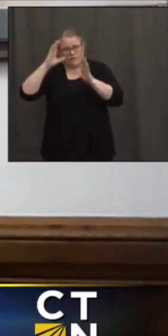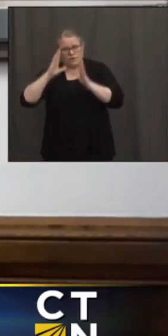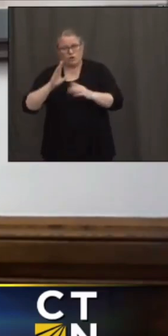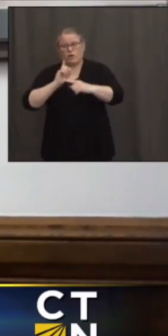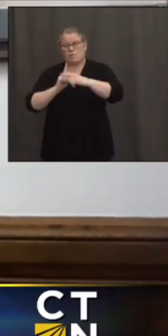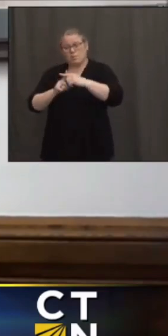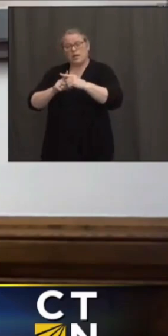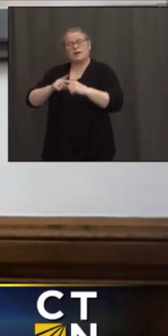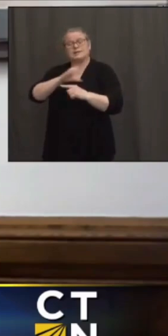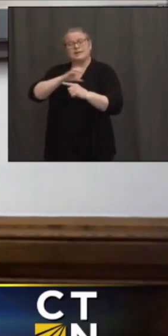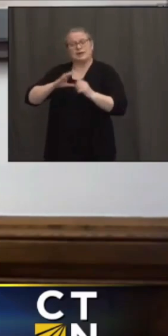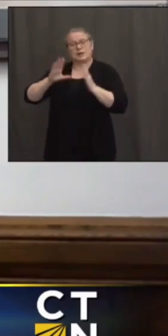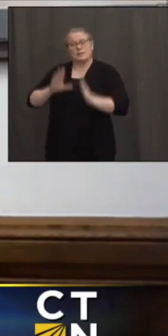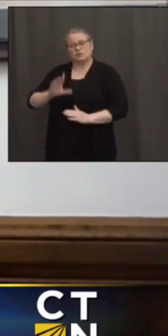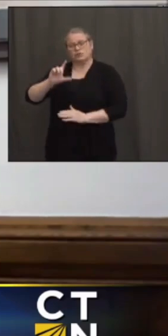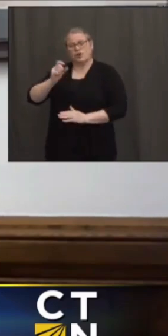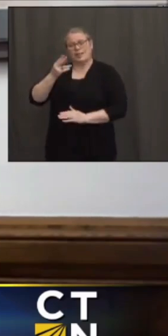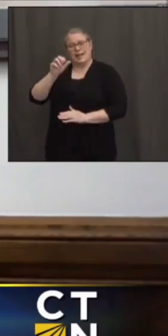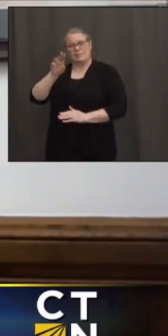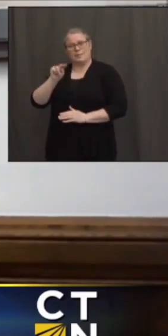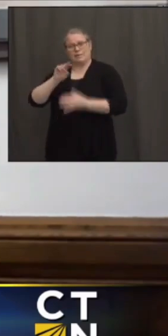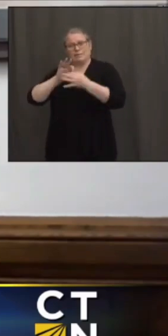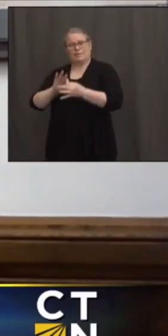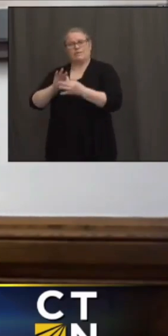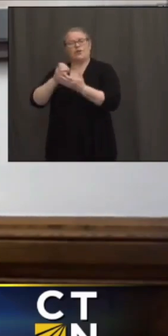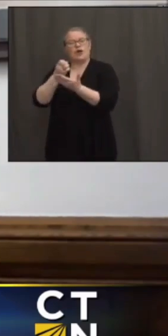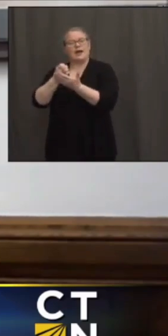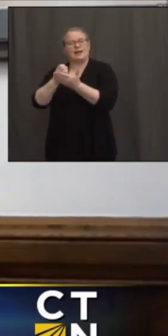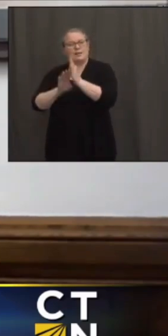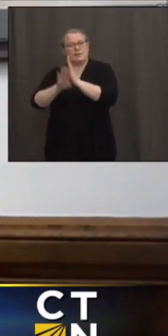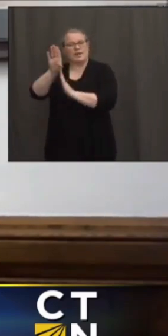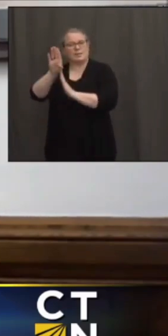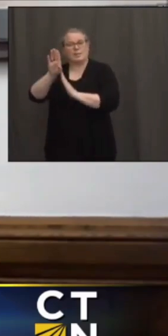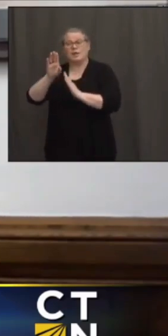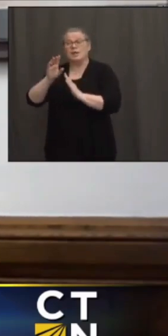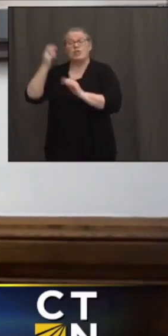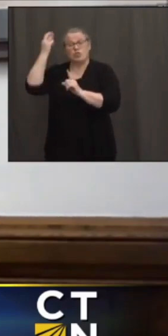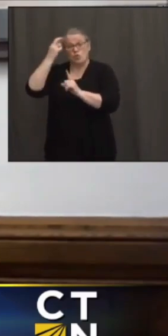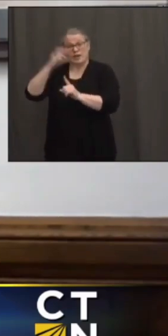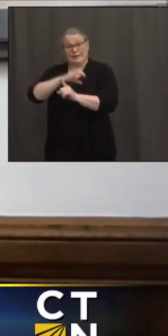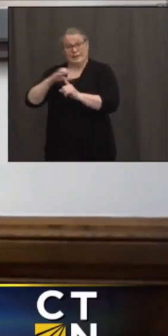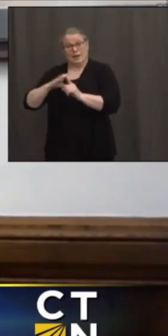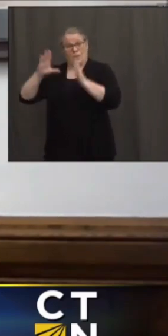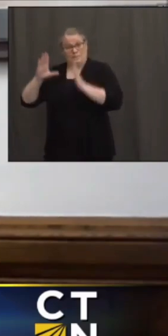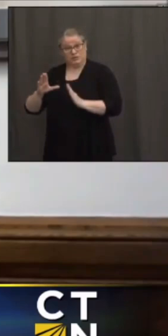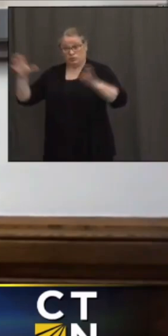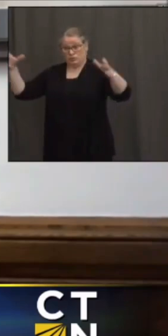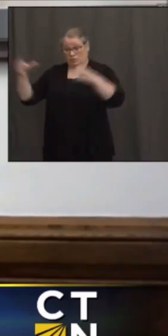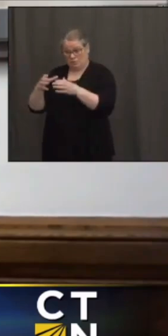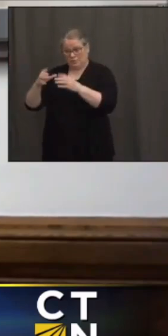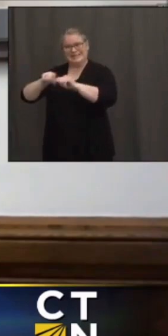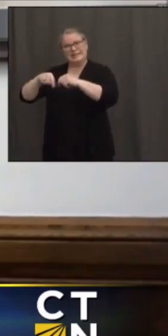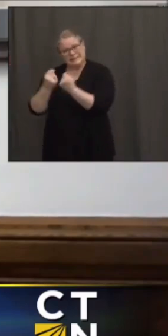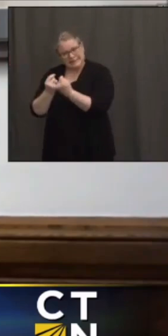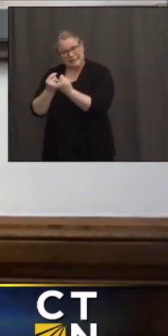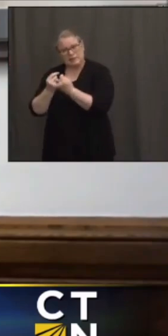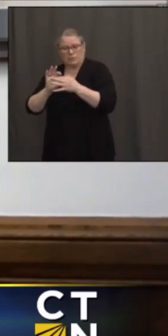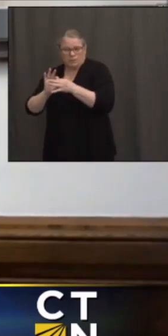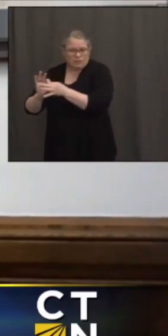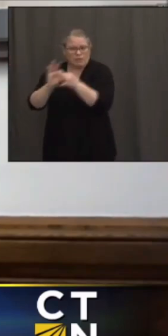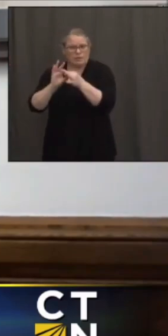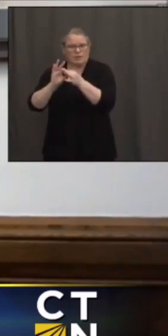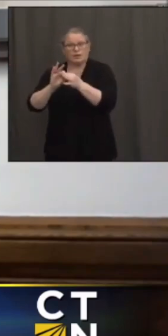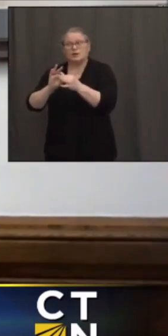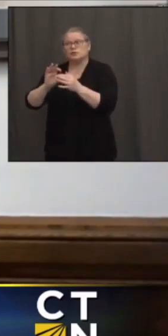economic development side. It's the purpose of having commissioners and having a team to be able to get that information and properly brief the